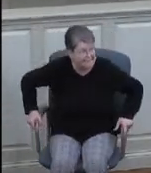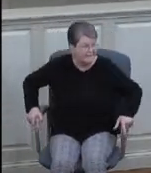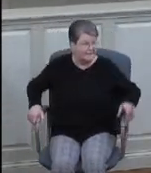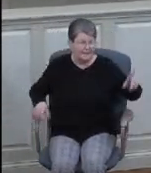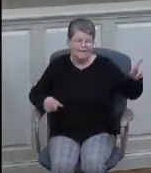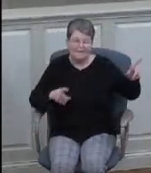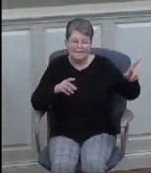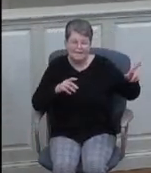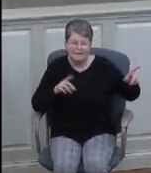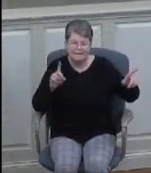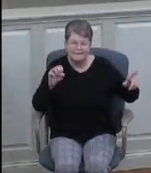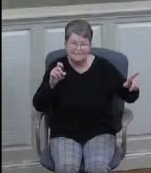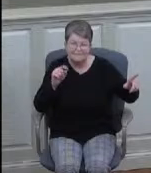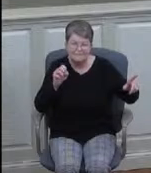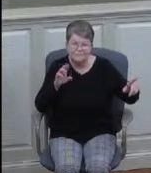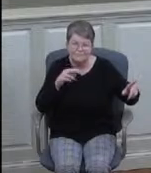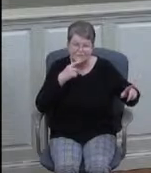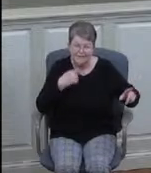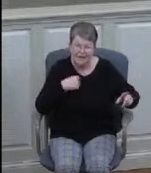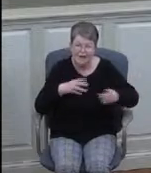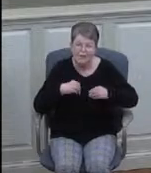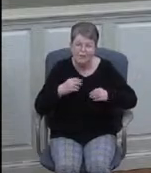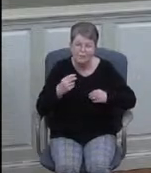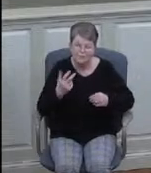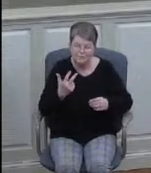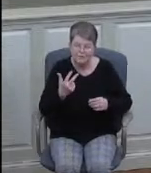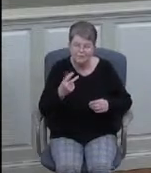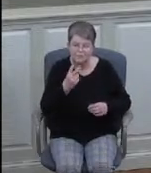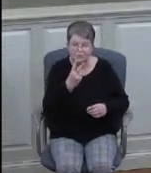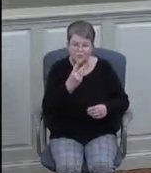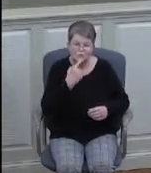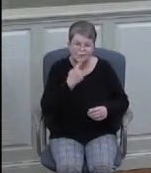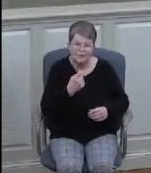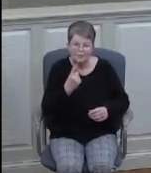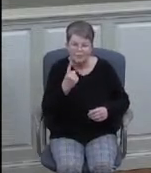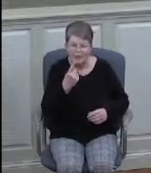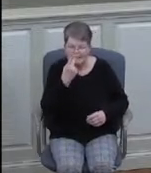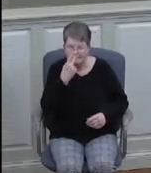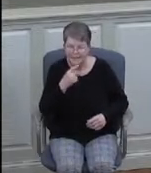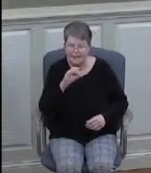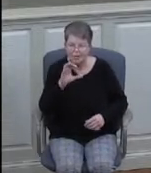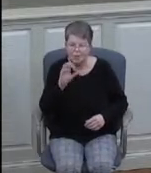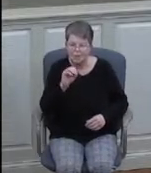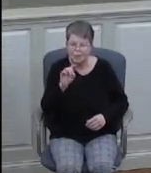Do you? By the way, yes. You got two red and one pink. Yes, sir. Illegal pool? Okay.